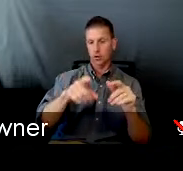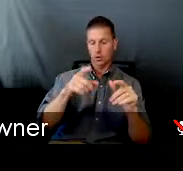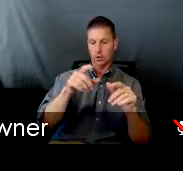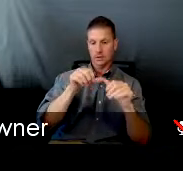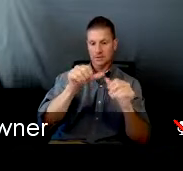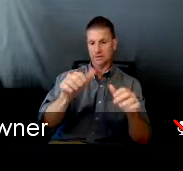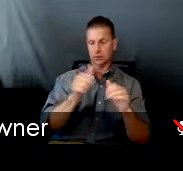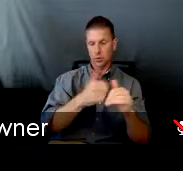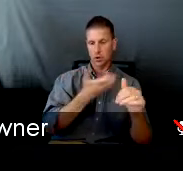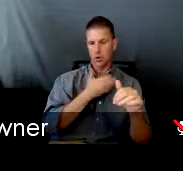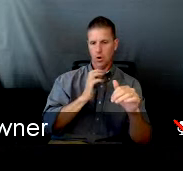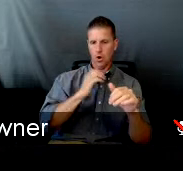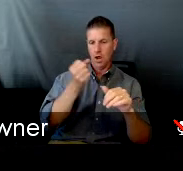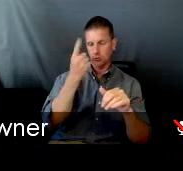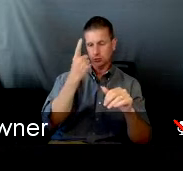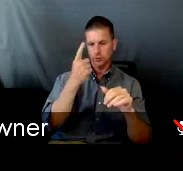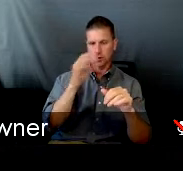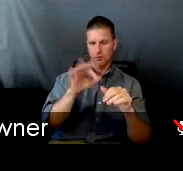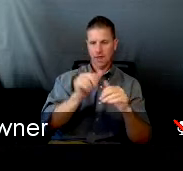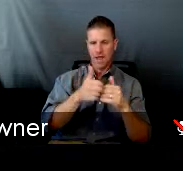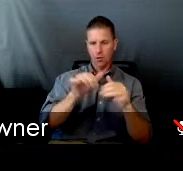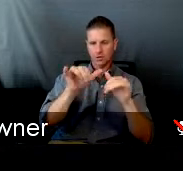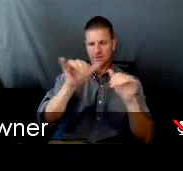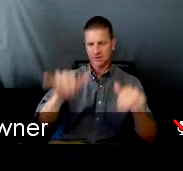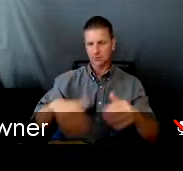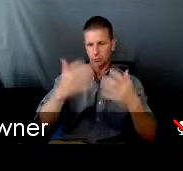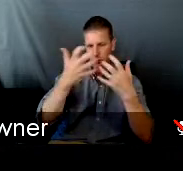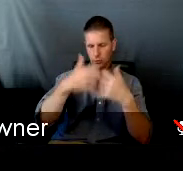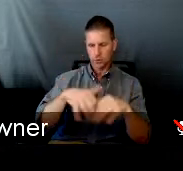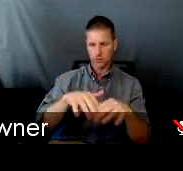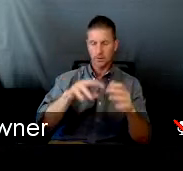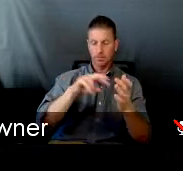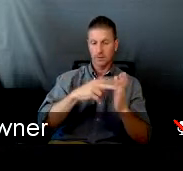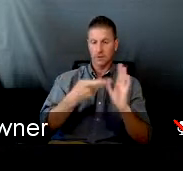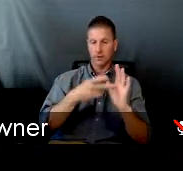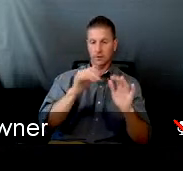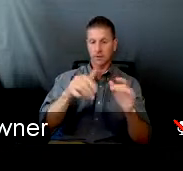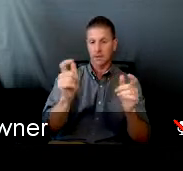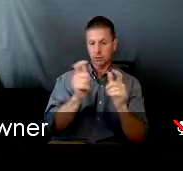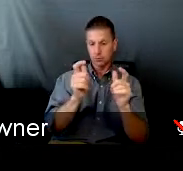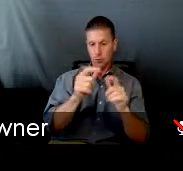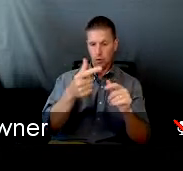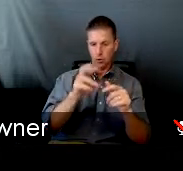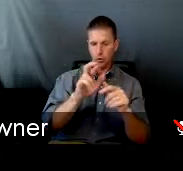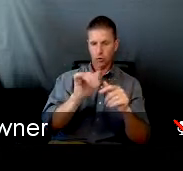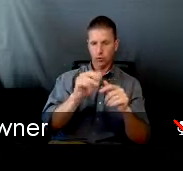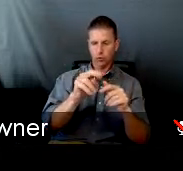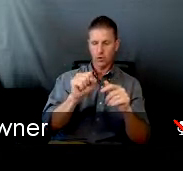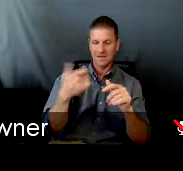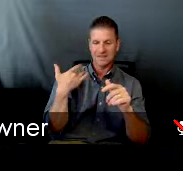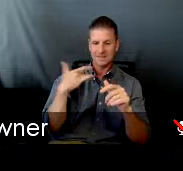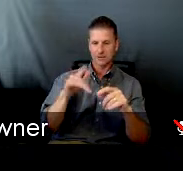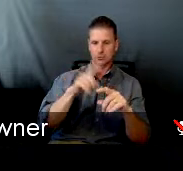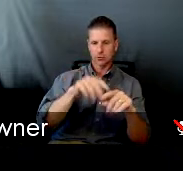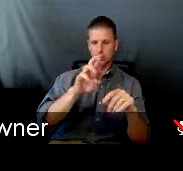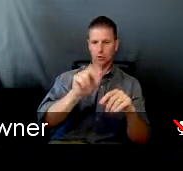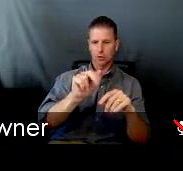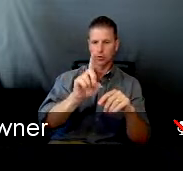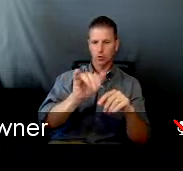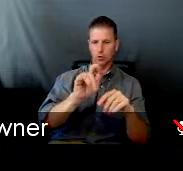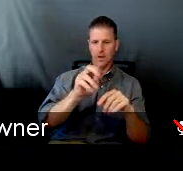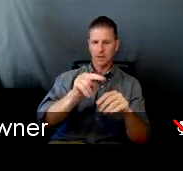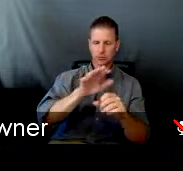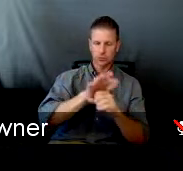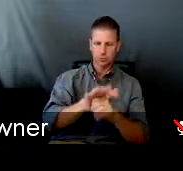with our understanding of how the system works, which means that the small grains are actually sensitive to radiation pressure from